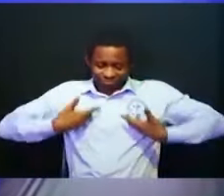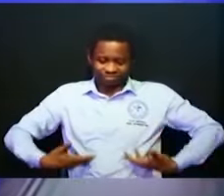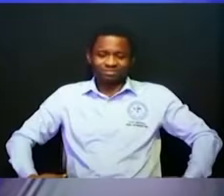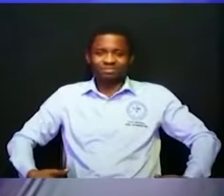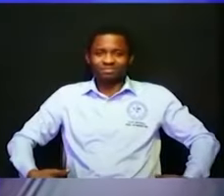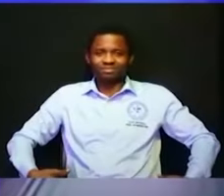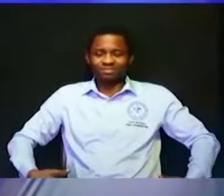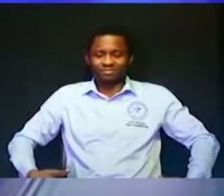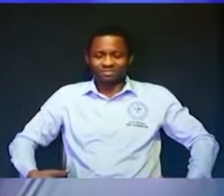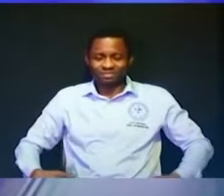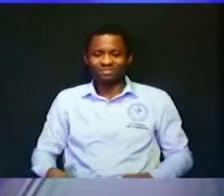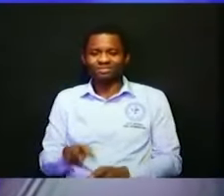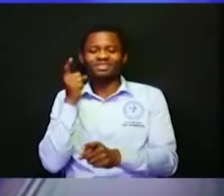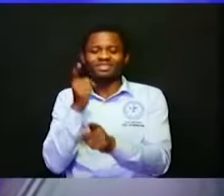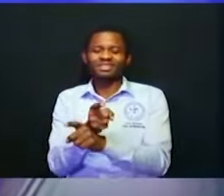and my